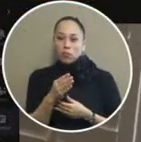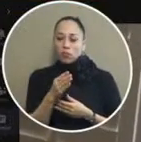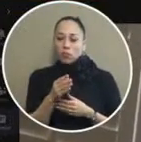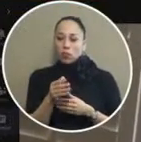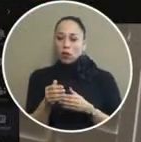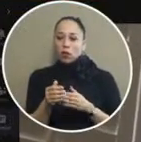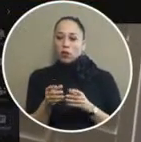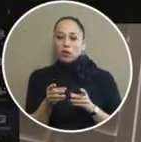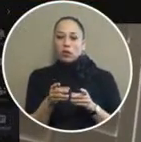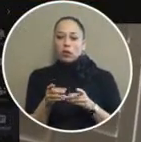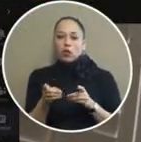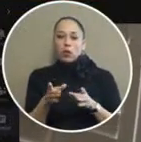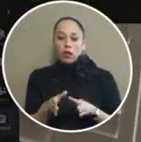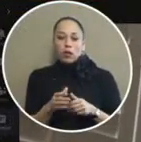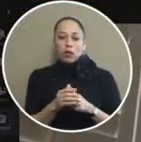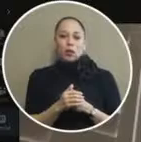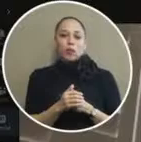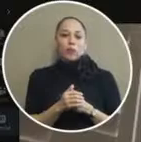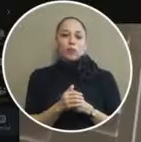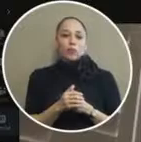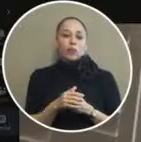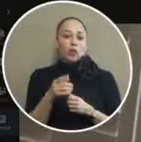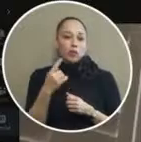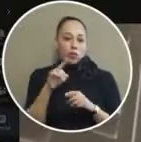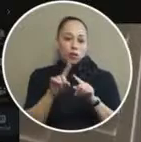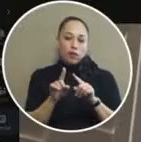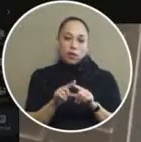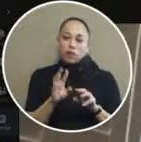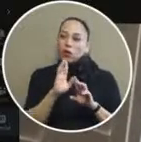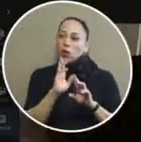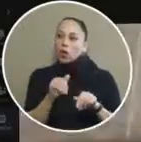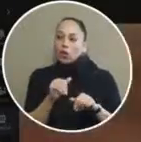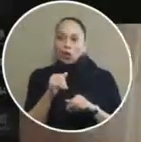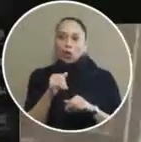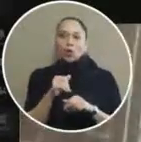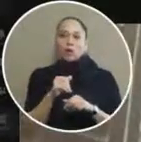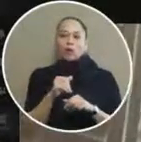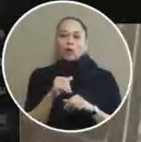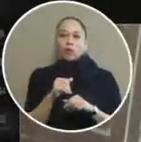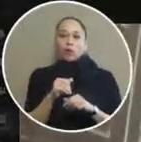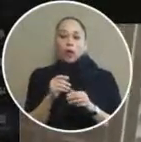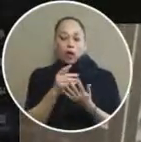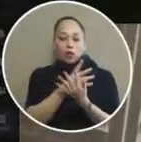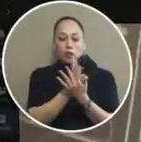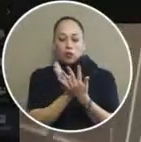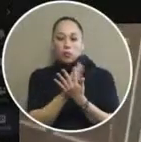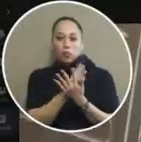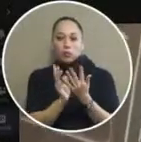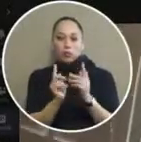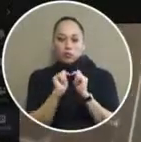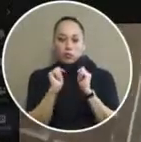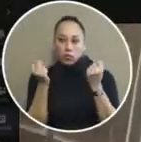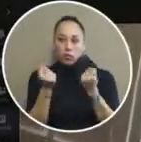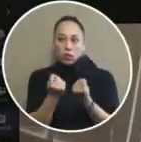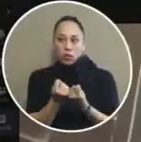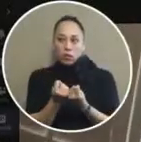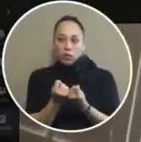with Carla Neiman, the update on the eviction orders, again by Carla Neiman, the cross-functional teams that we covered